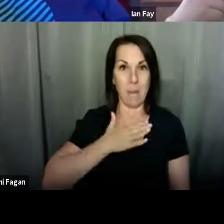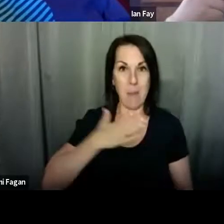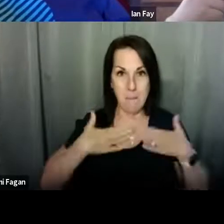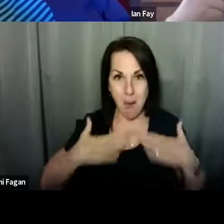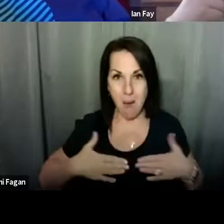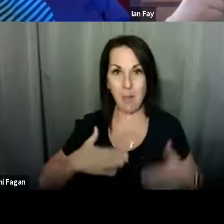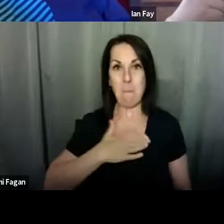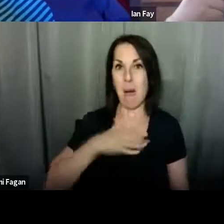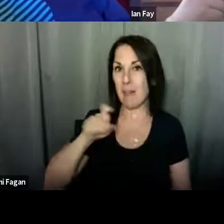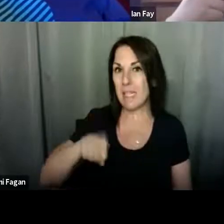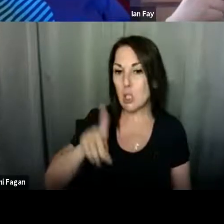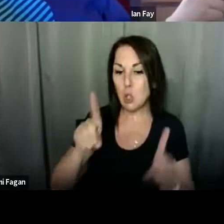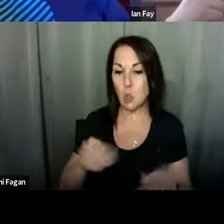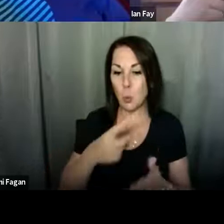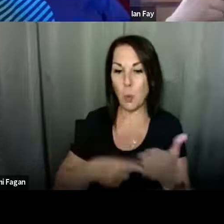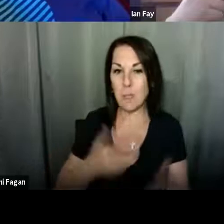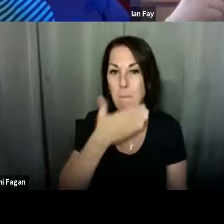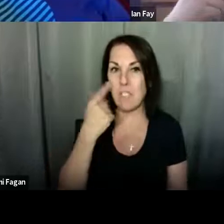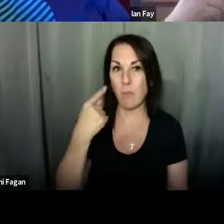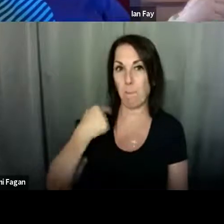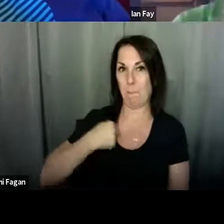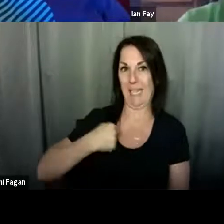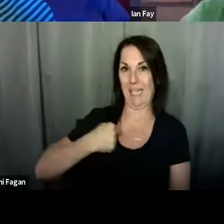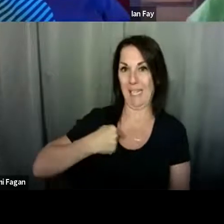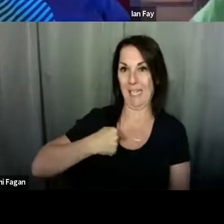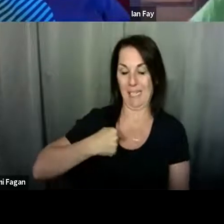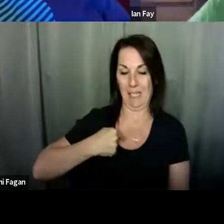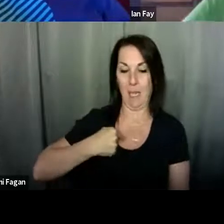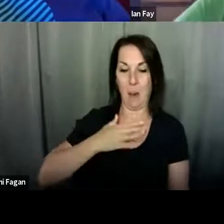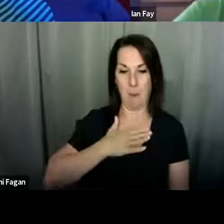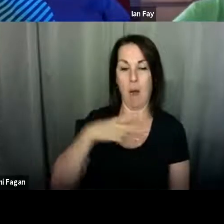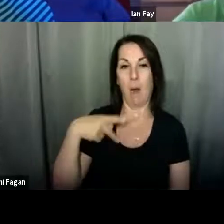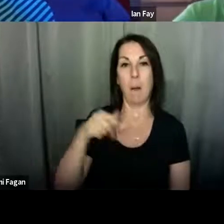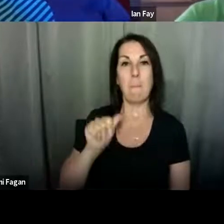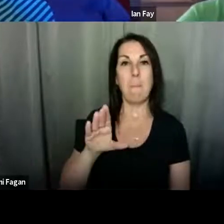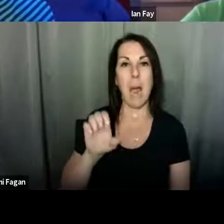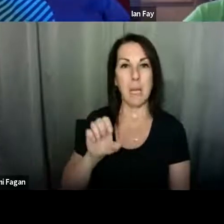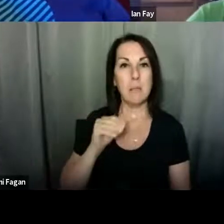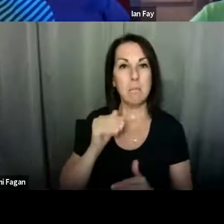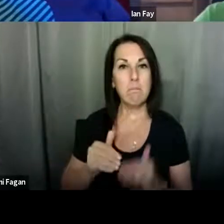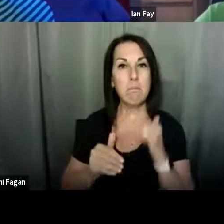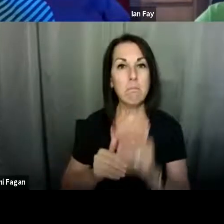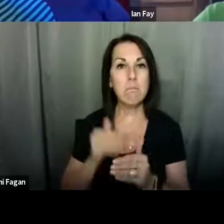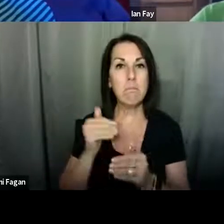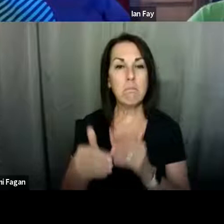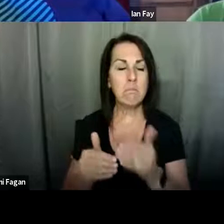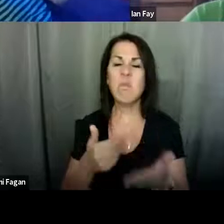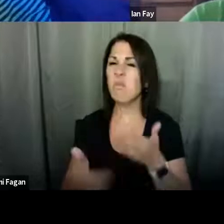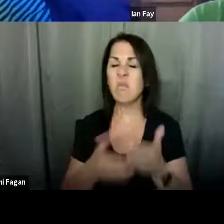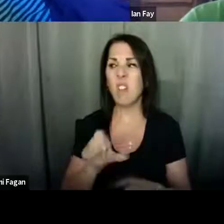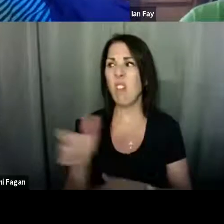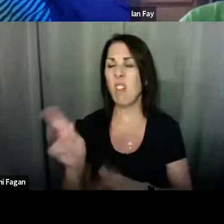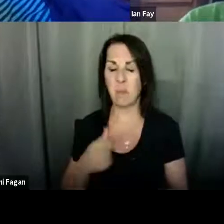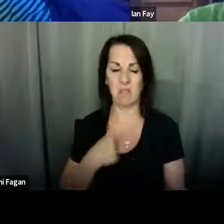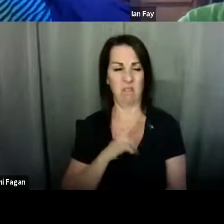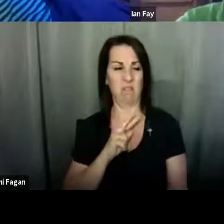like do what's best for me at my pace and the way that I do it, regardless if other people are like, oh, that's